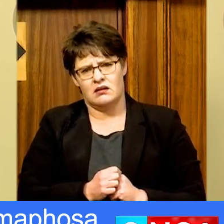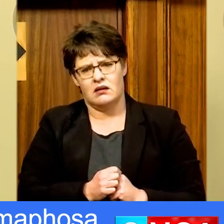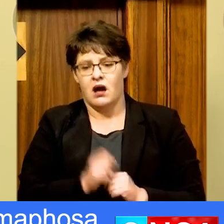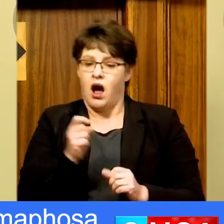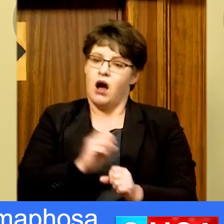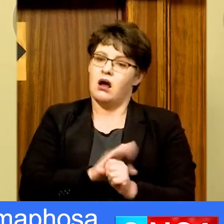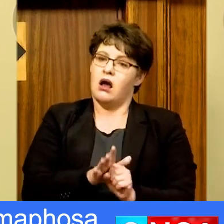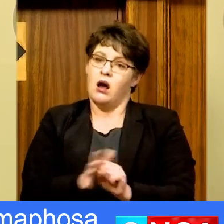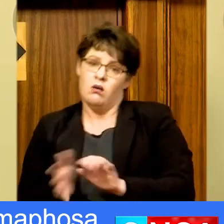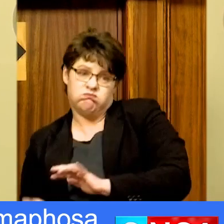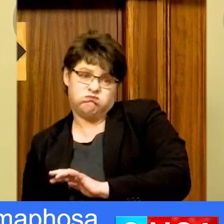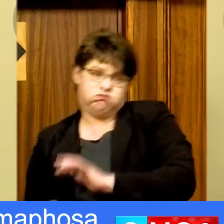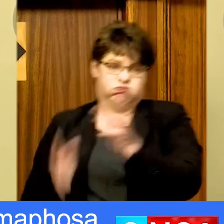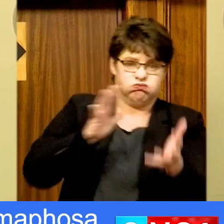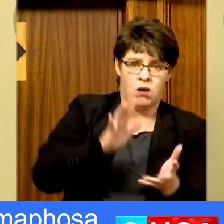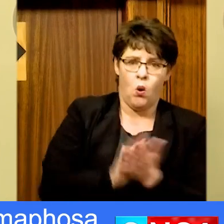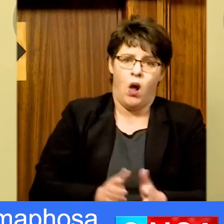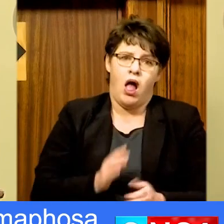face of